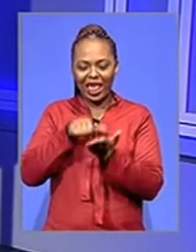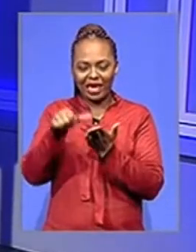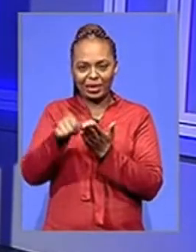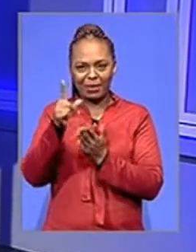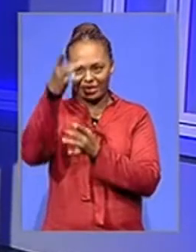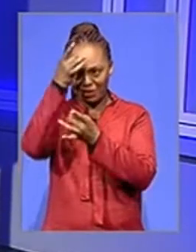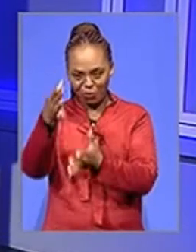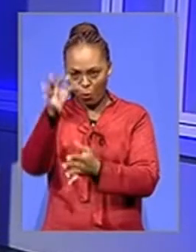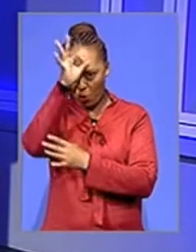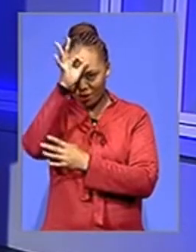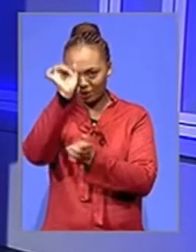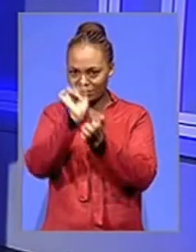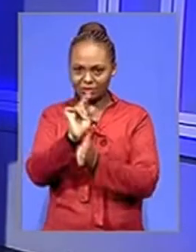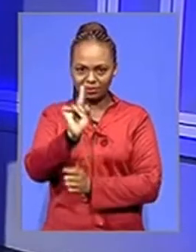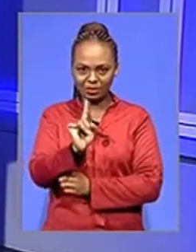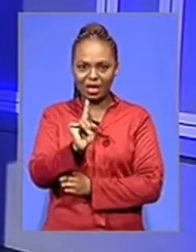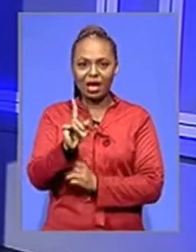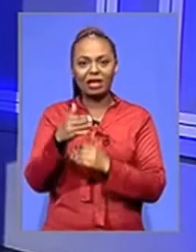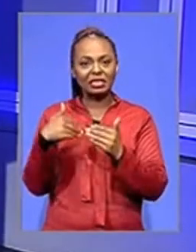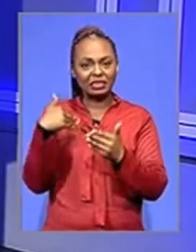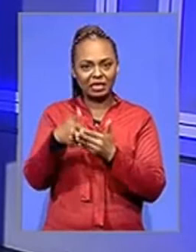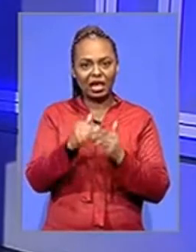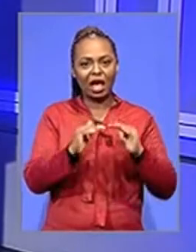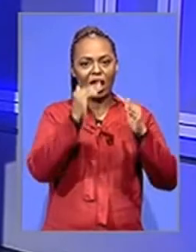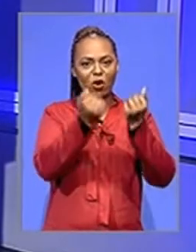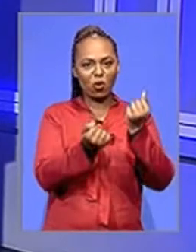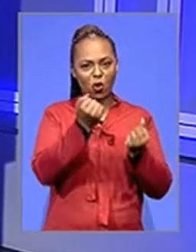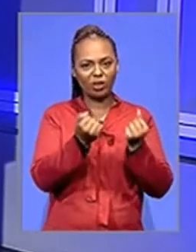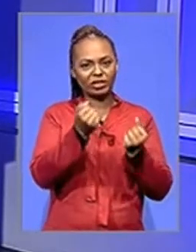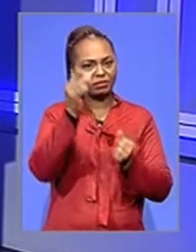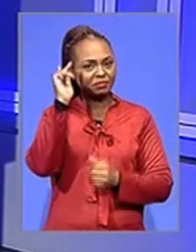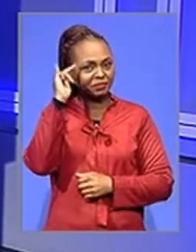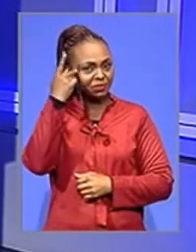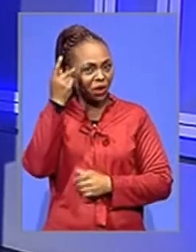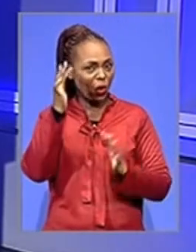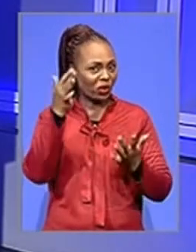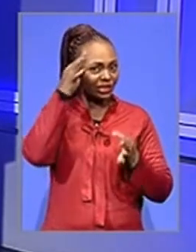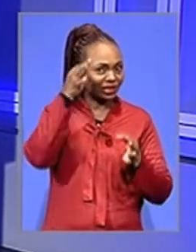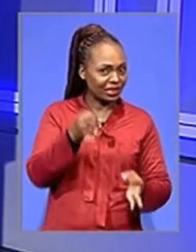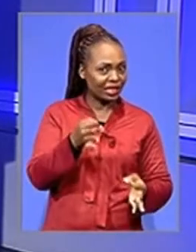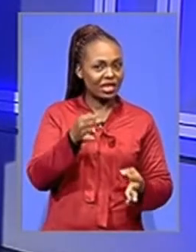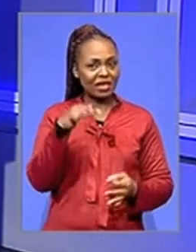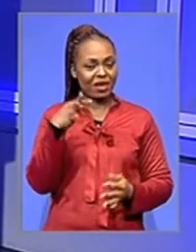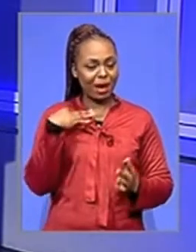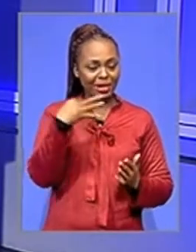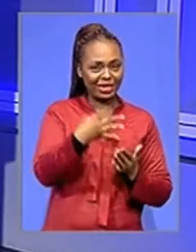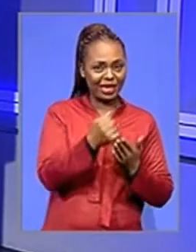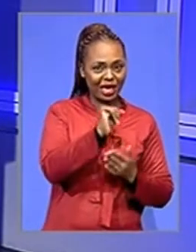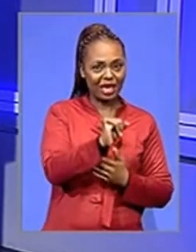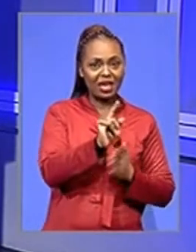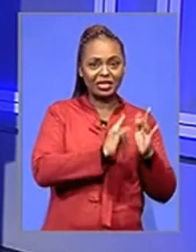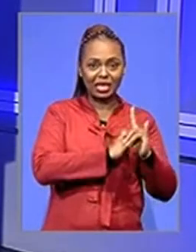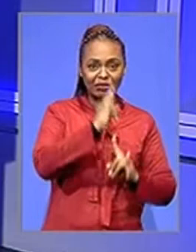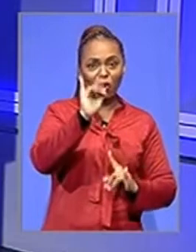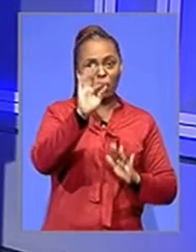go fihlela ge kgorotsheko kgolo ya Pietermaritzburg e atlhola gore kgopelo ya gagwe e atlegile goba aowa ka labohlano